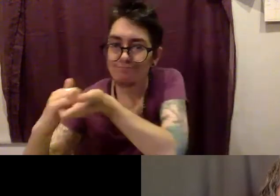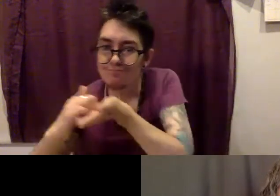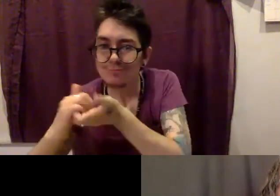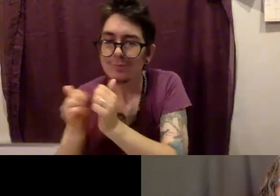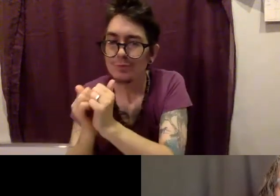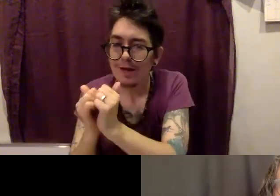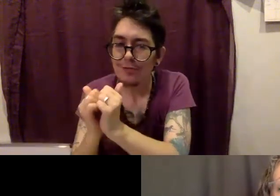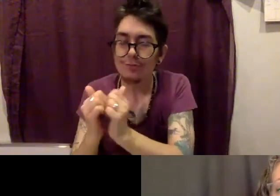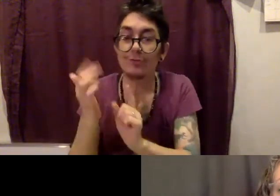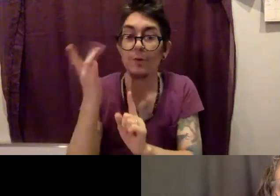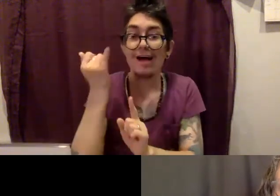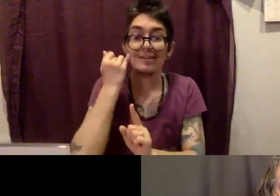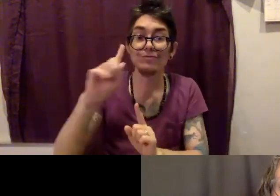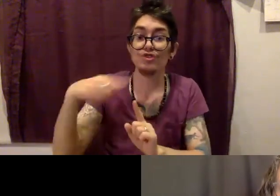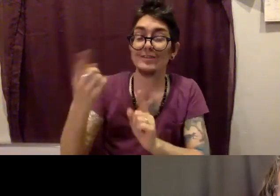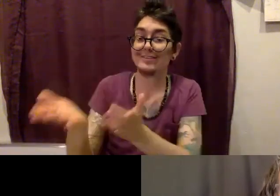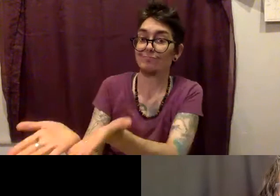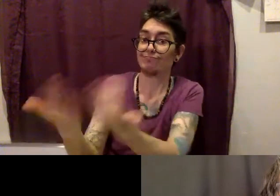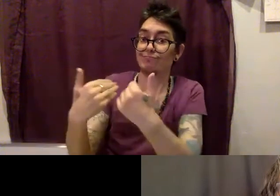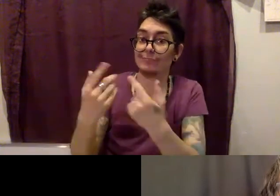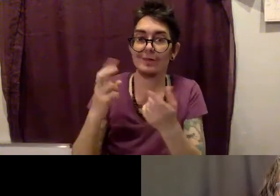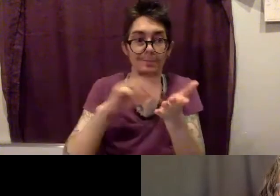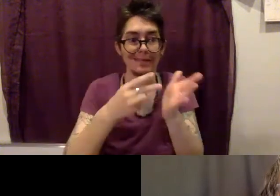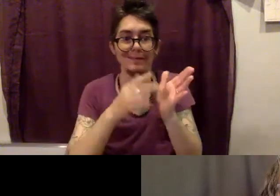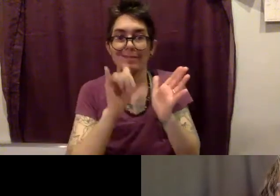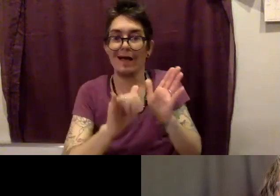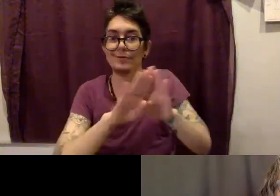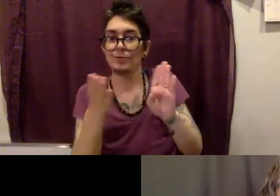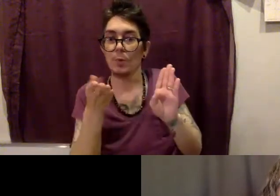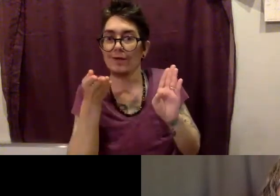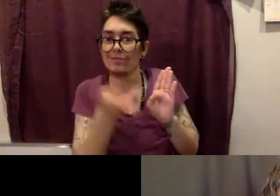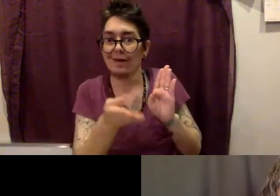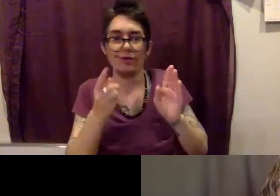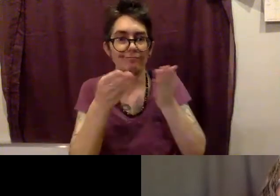they can respond to you, and then you can figure out how to work together in relationship.